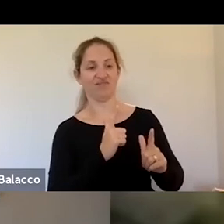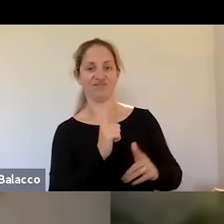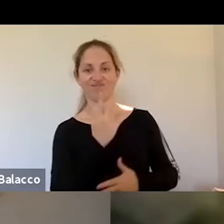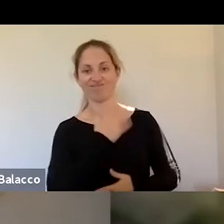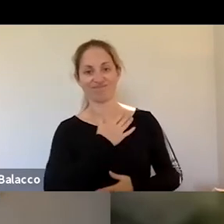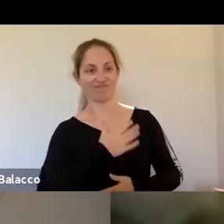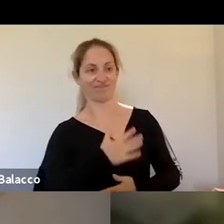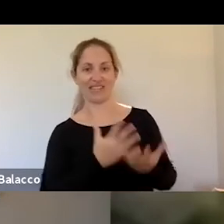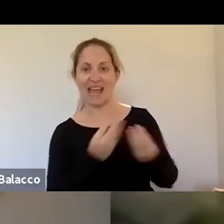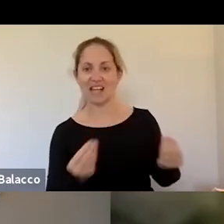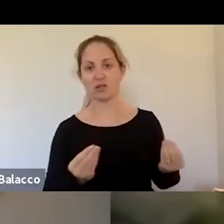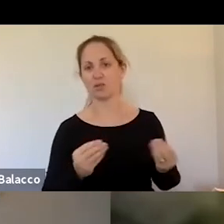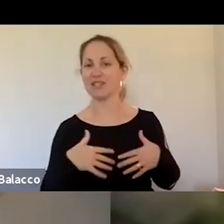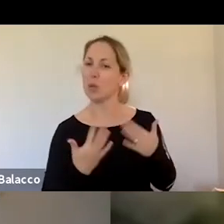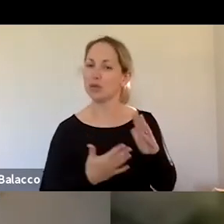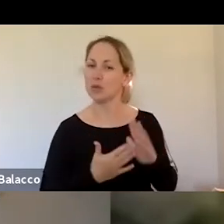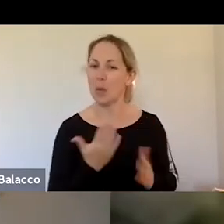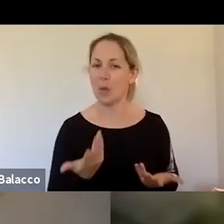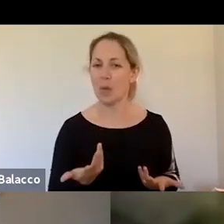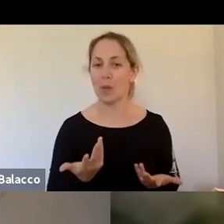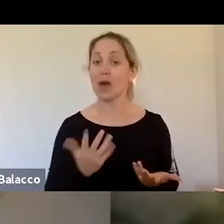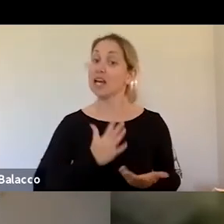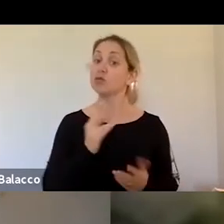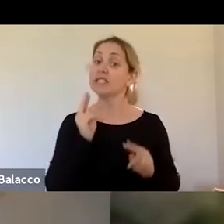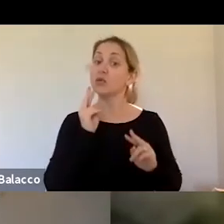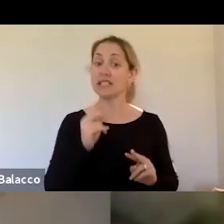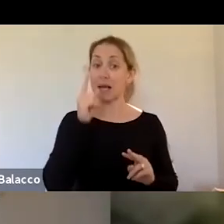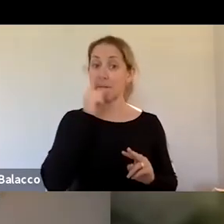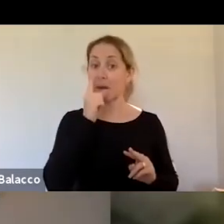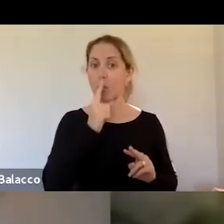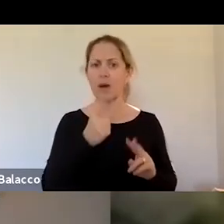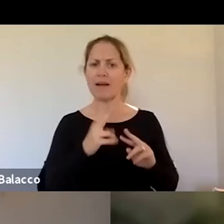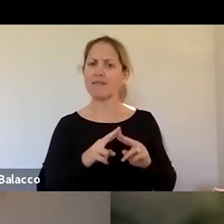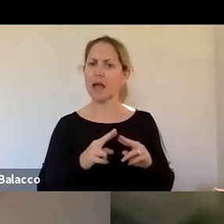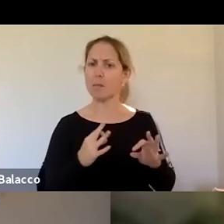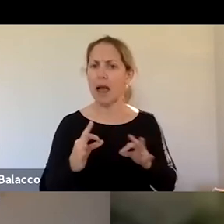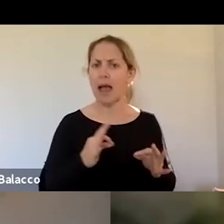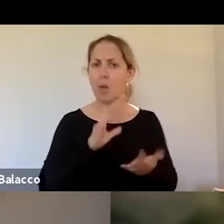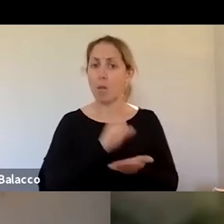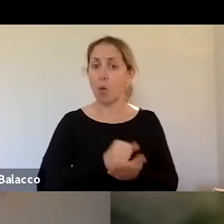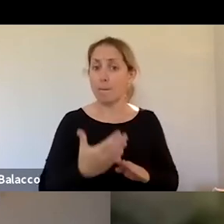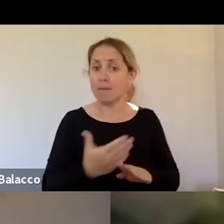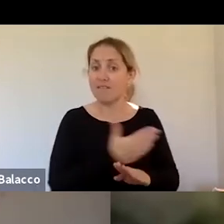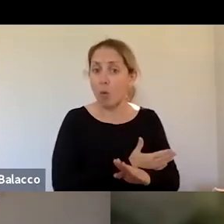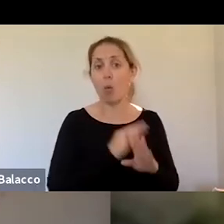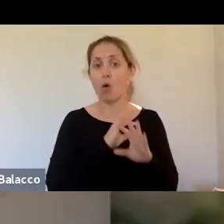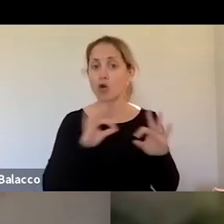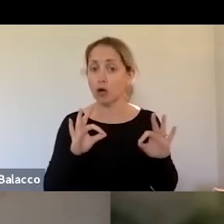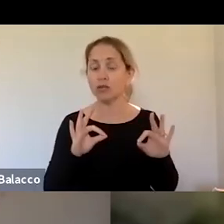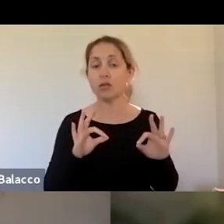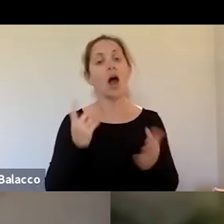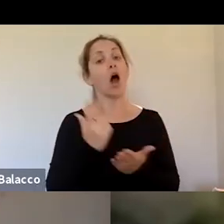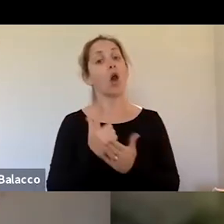like how far ahead people are planning and booking. And we know many organisations here in Australia have scheduled mini seasons this